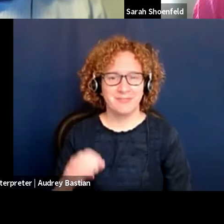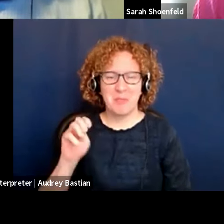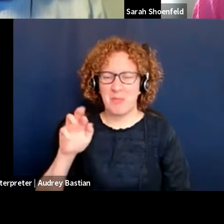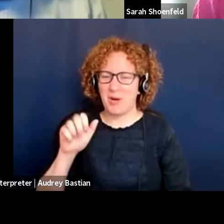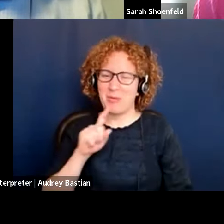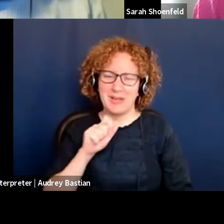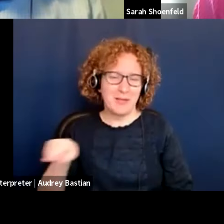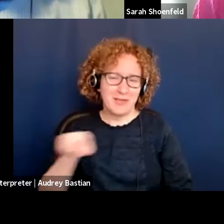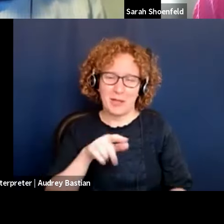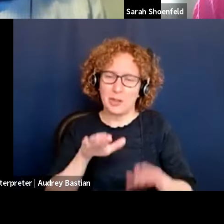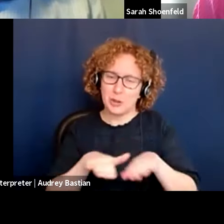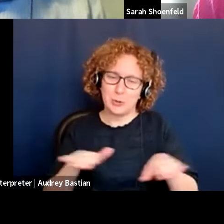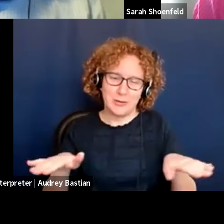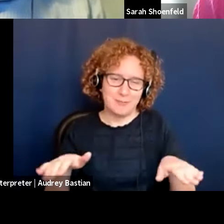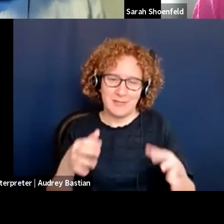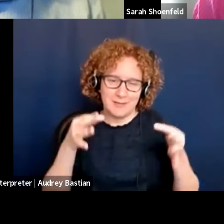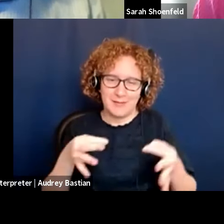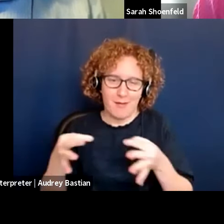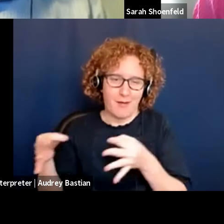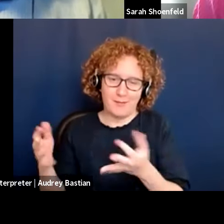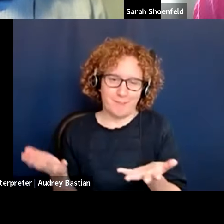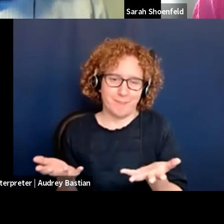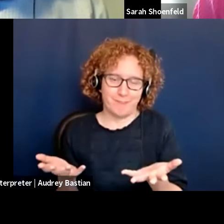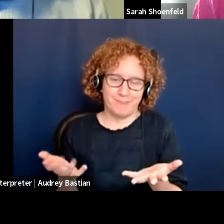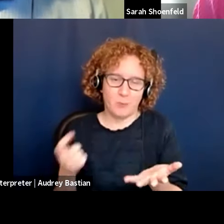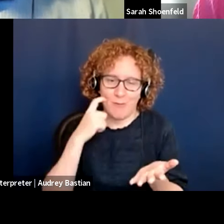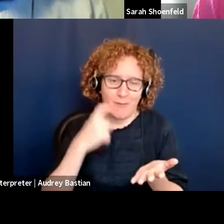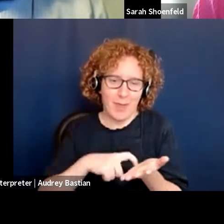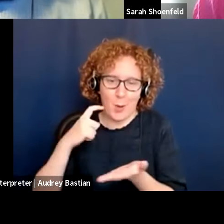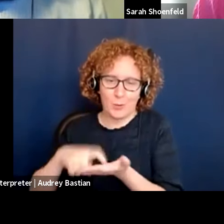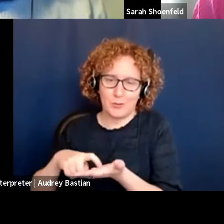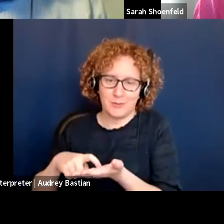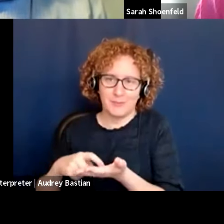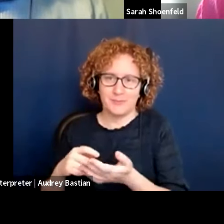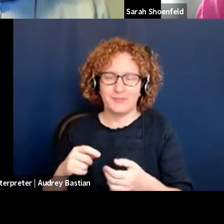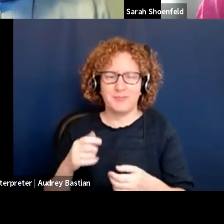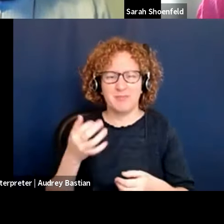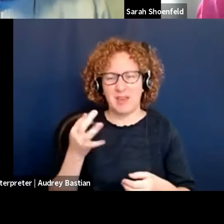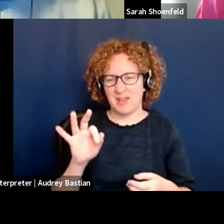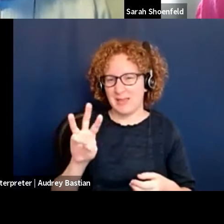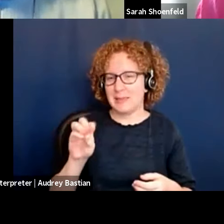all cases, that's what we've found, because it was happening around 1960.